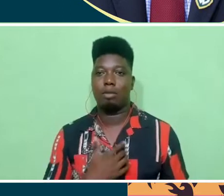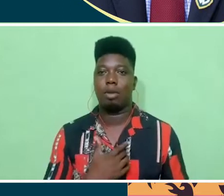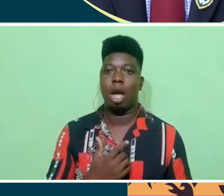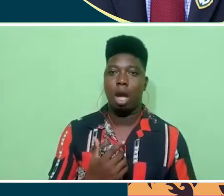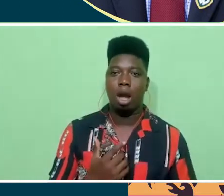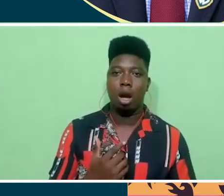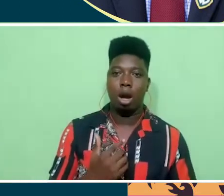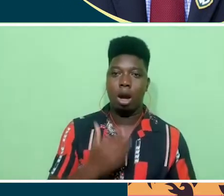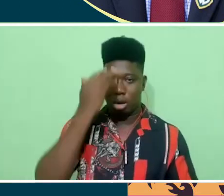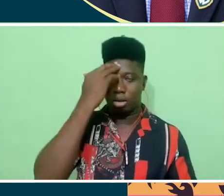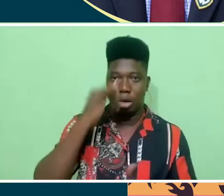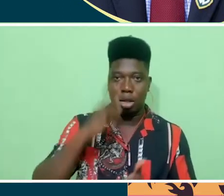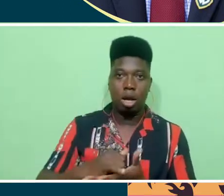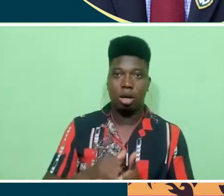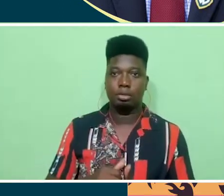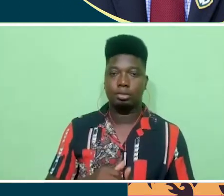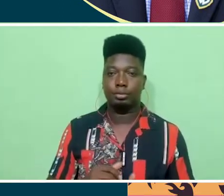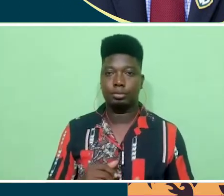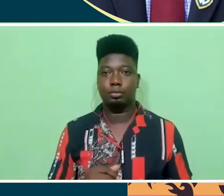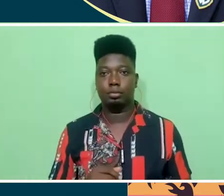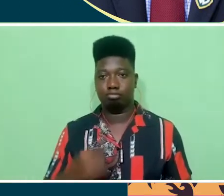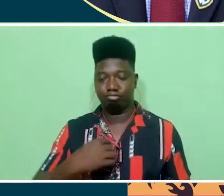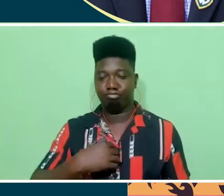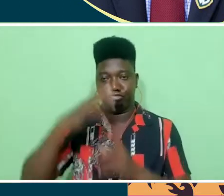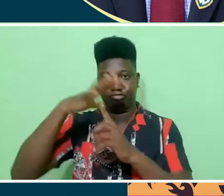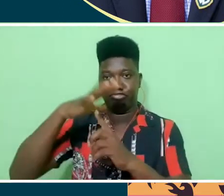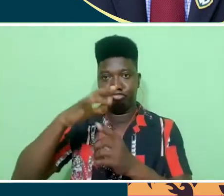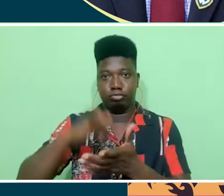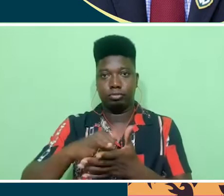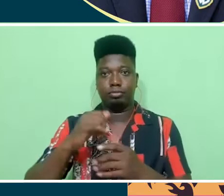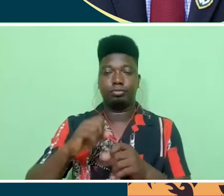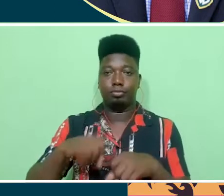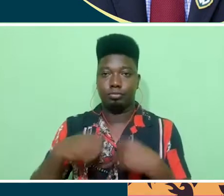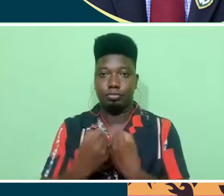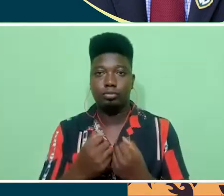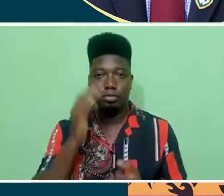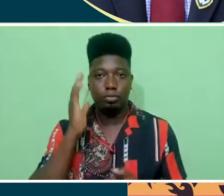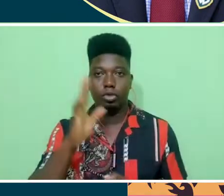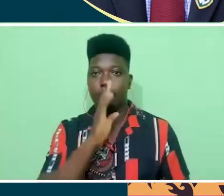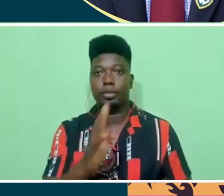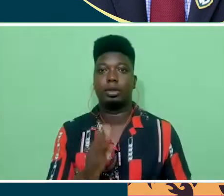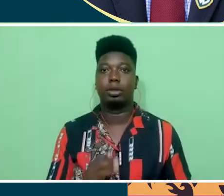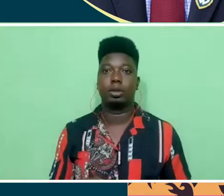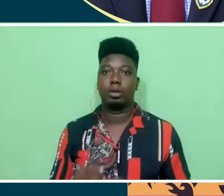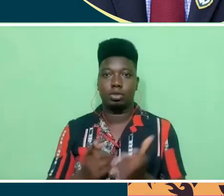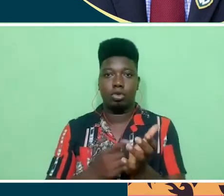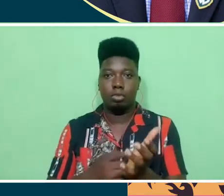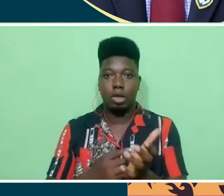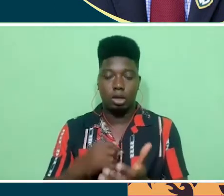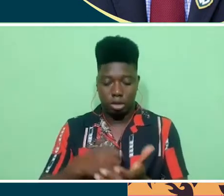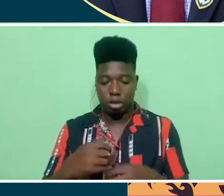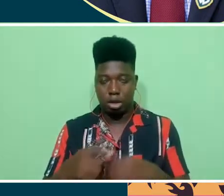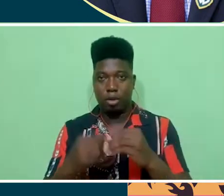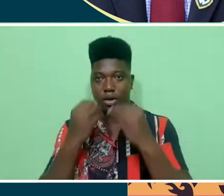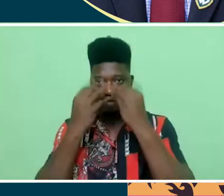men really superior as the society perceives them to be? So sometimes it's about the information which you are sending